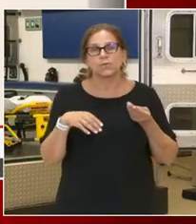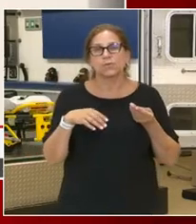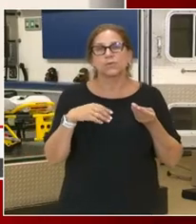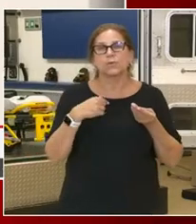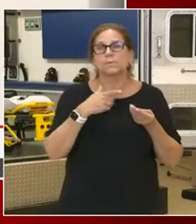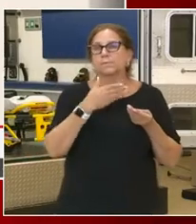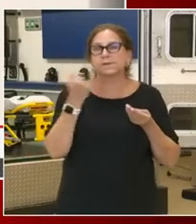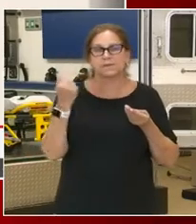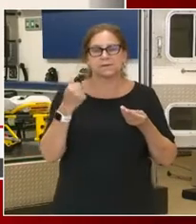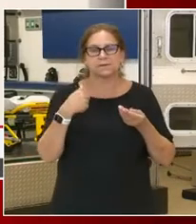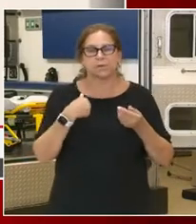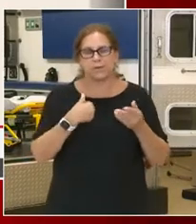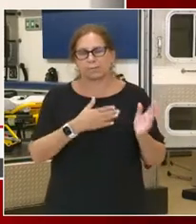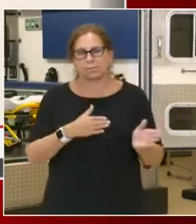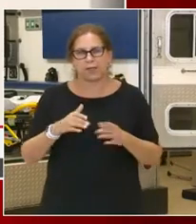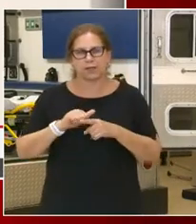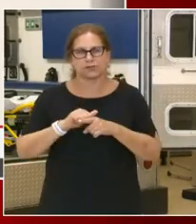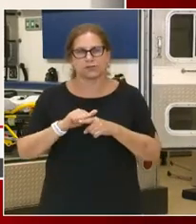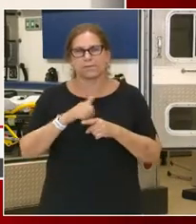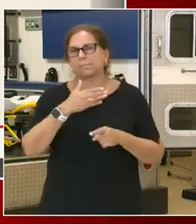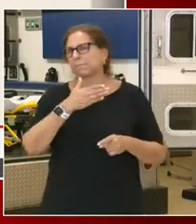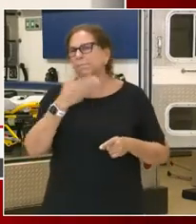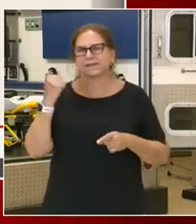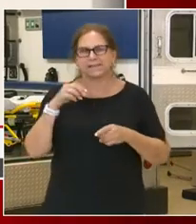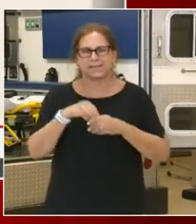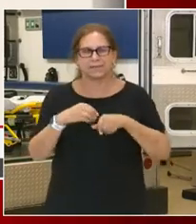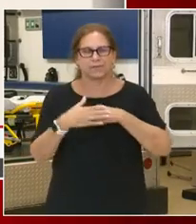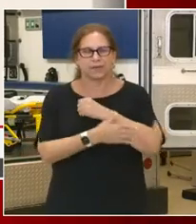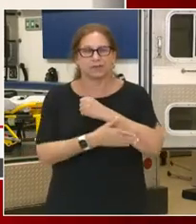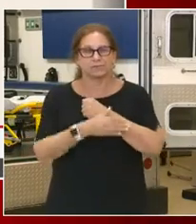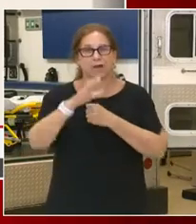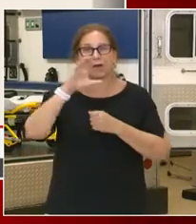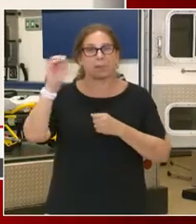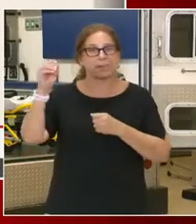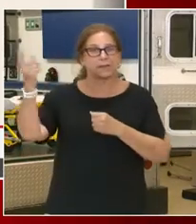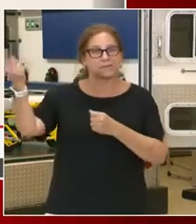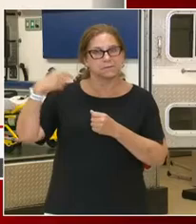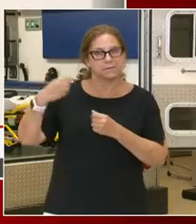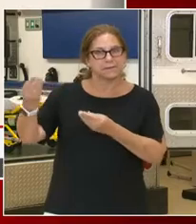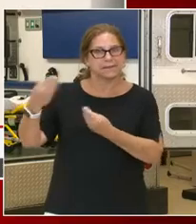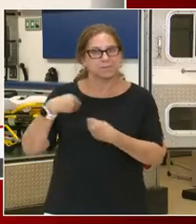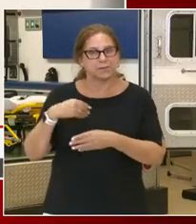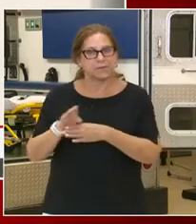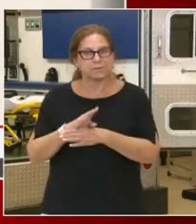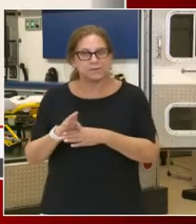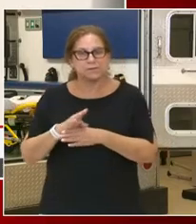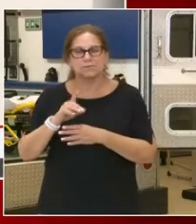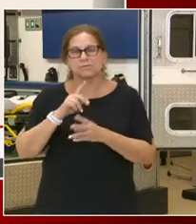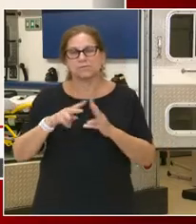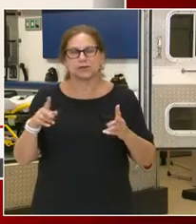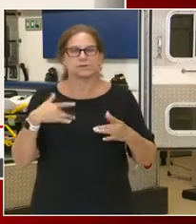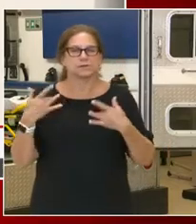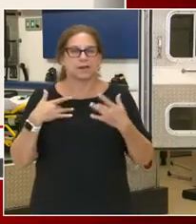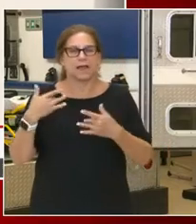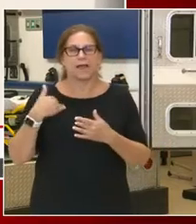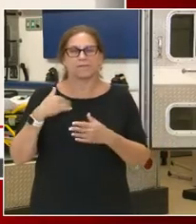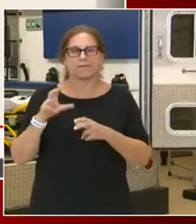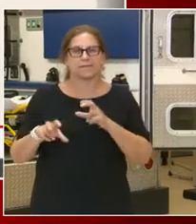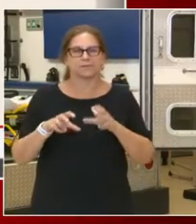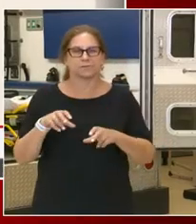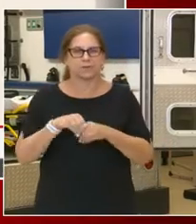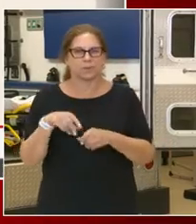in the country, but we also need employers coming to the table. We need businesses who are excited about investing in DC, who are excited to be